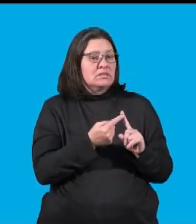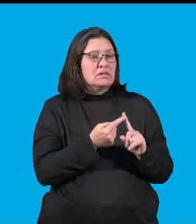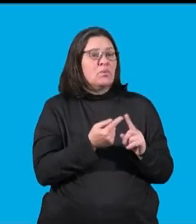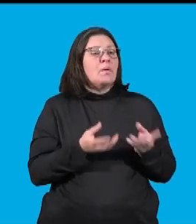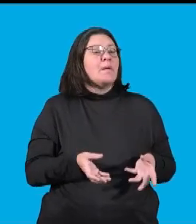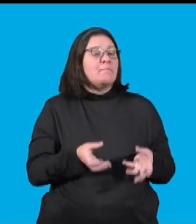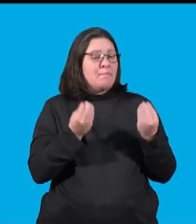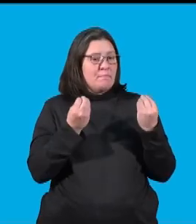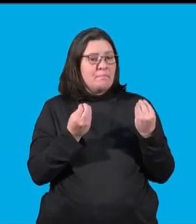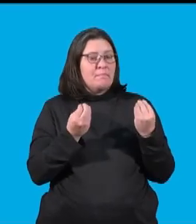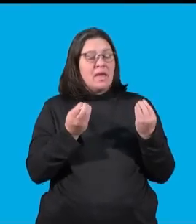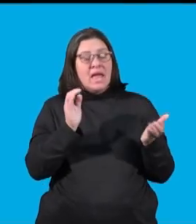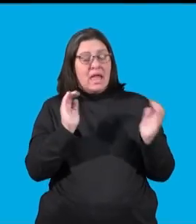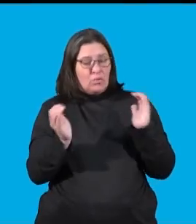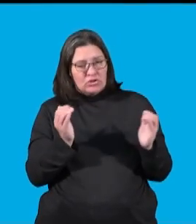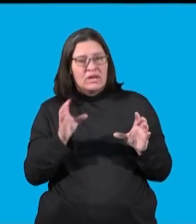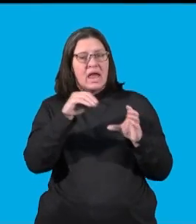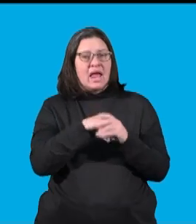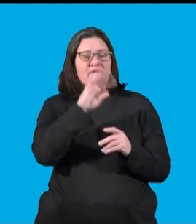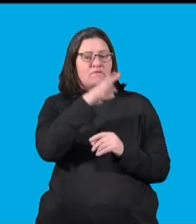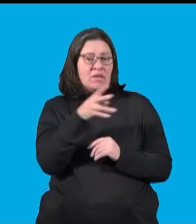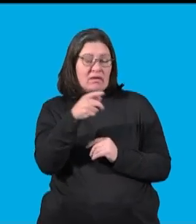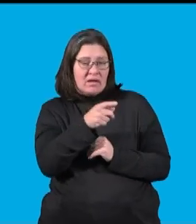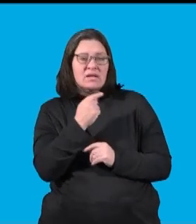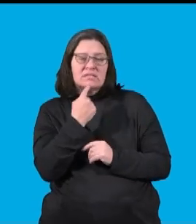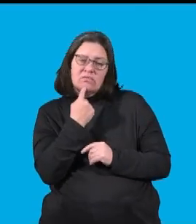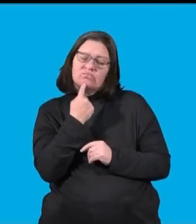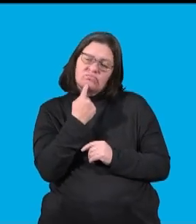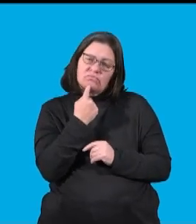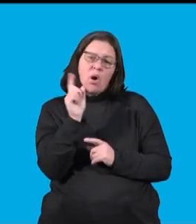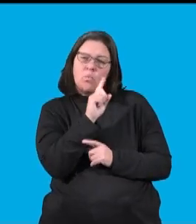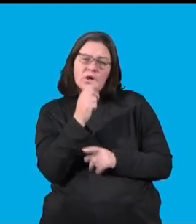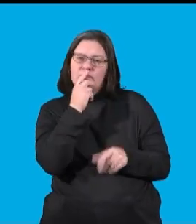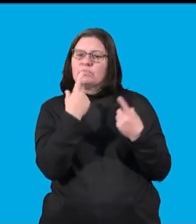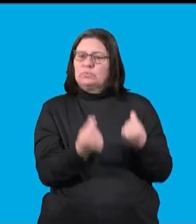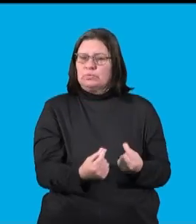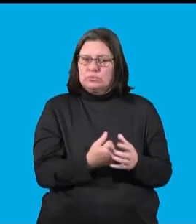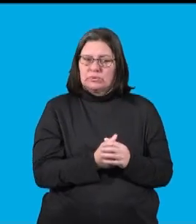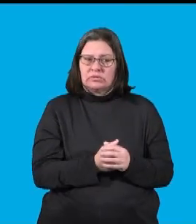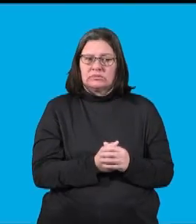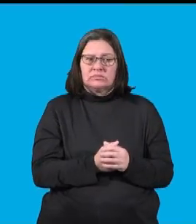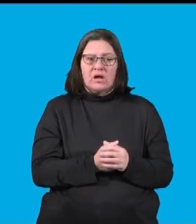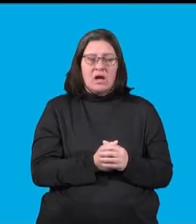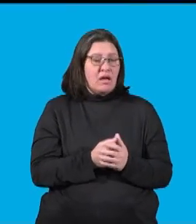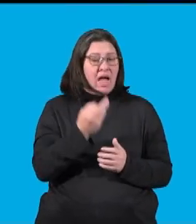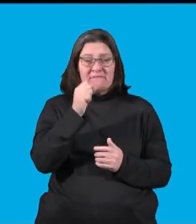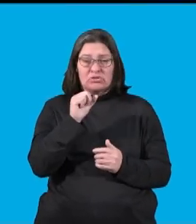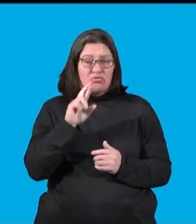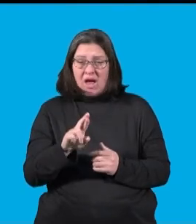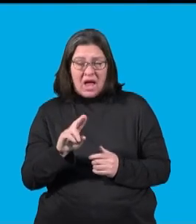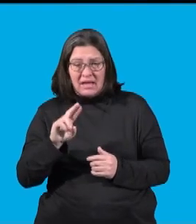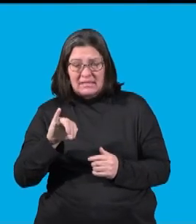to this point where we've got our equation in this form, and we look at this and we say, well, what do? I